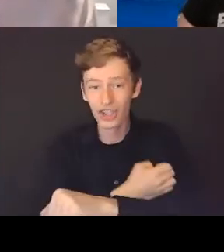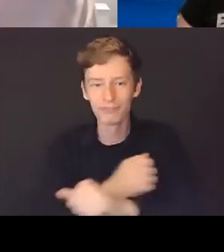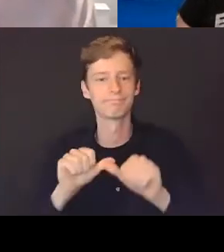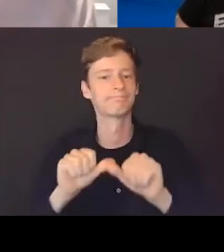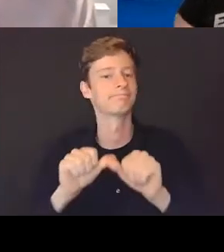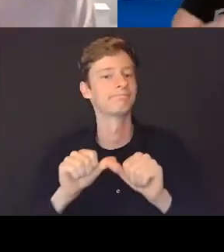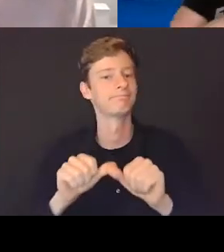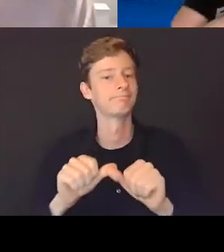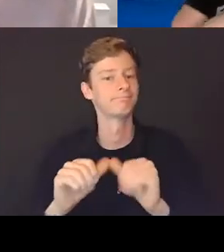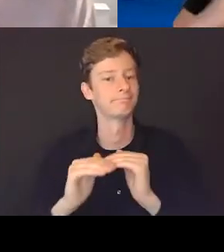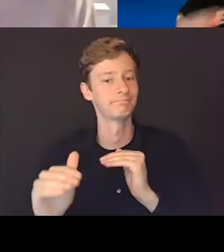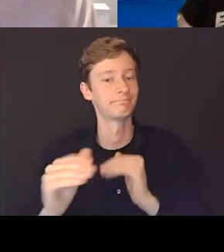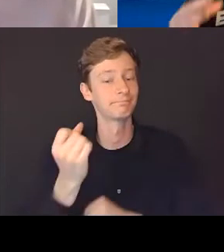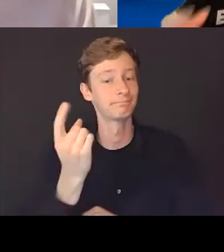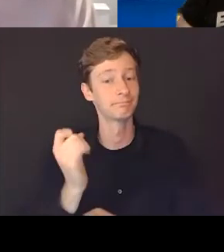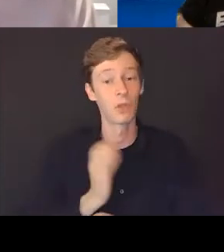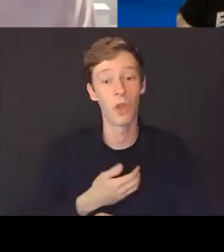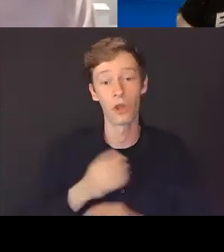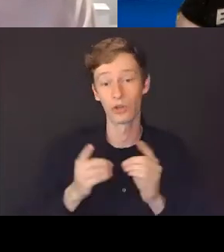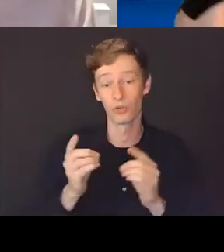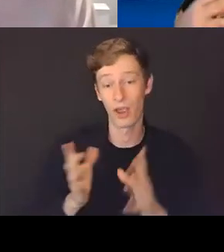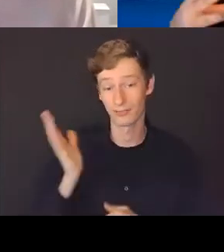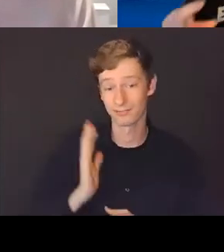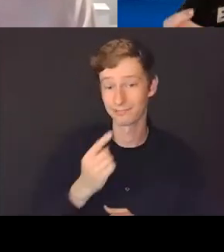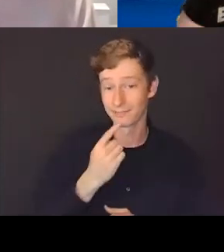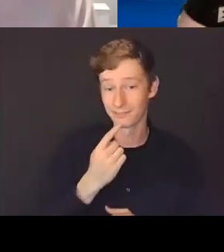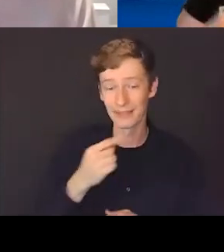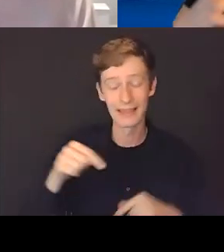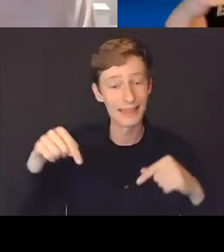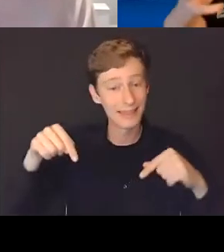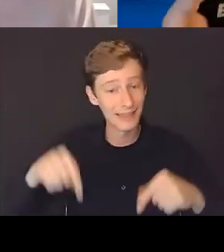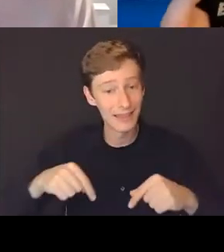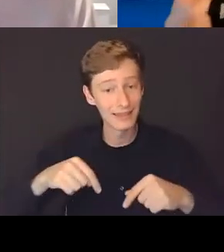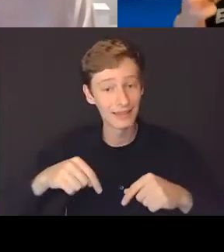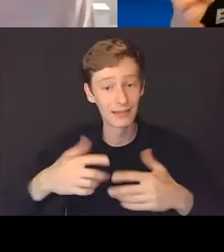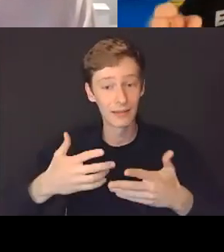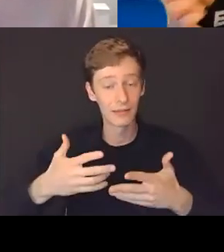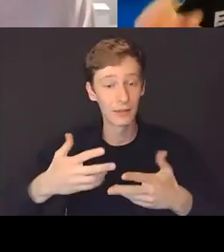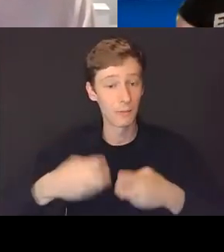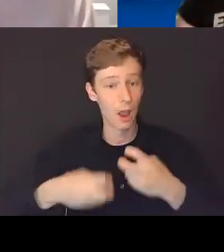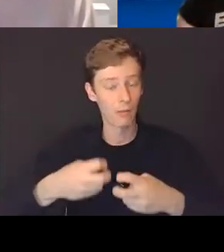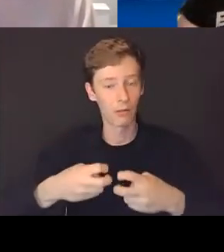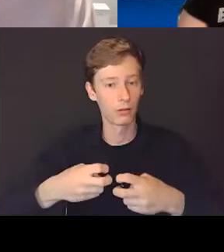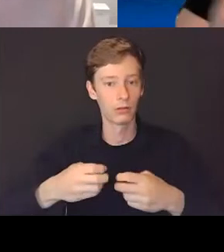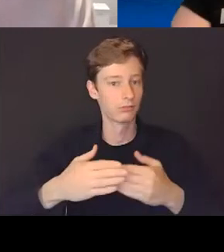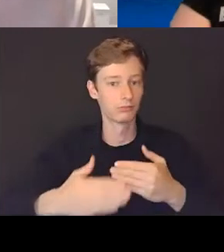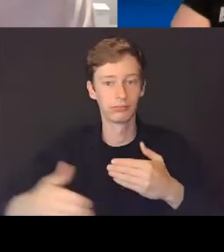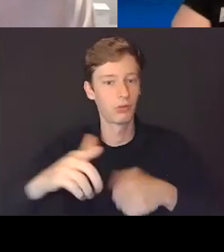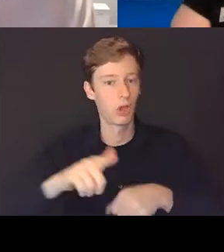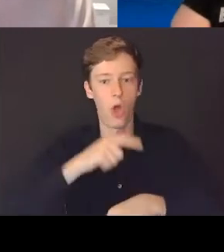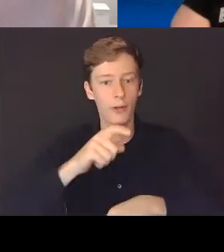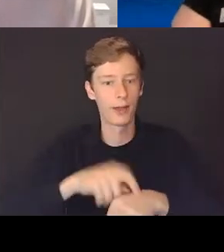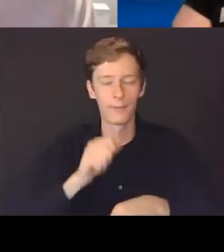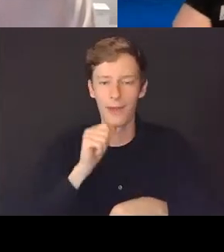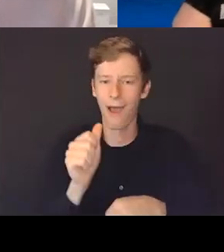executive director, Tana, said recently, this is a long game. This is not something that, can have a little bit of attention for a little while and then we move